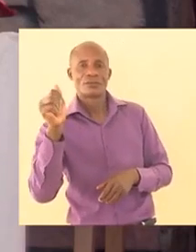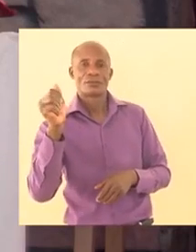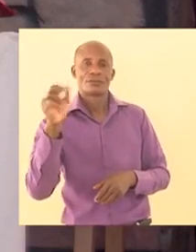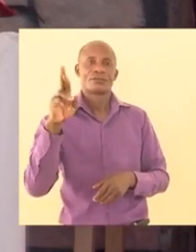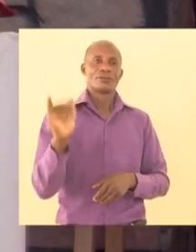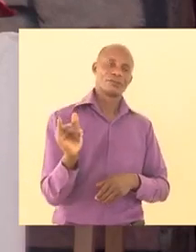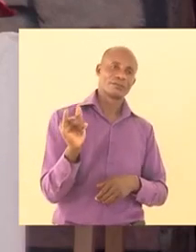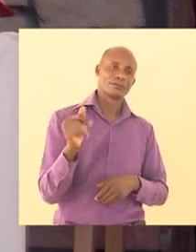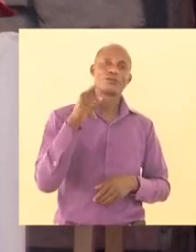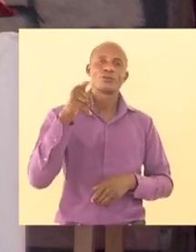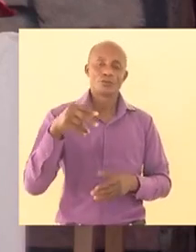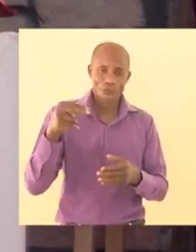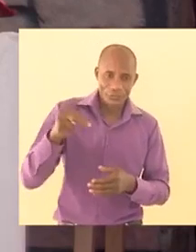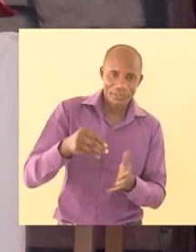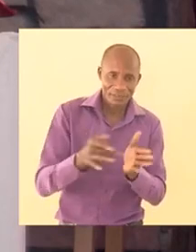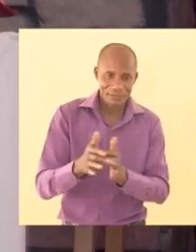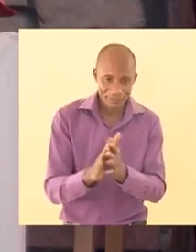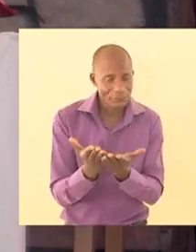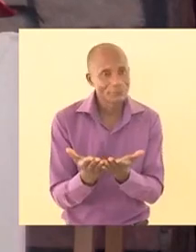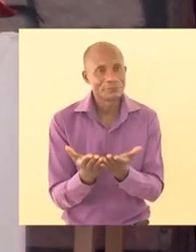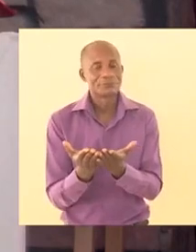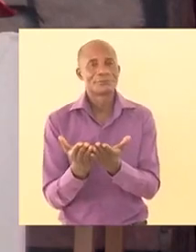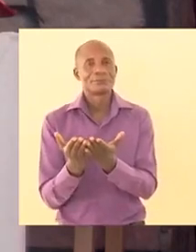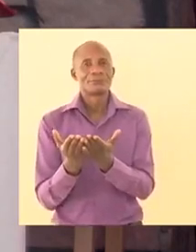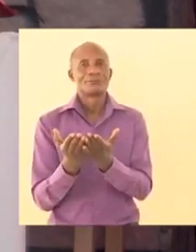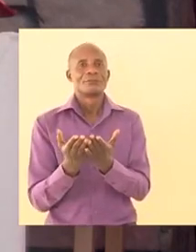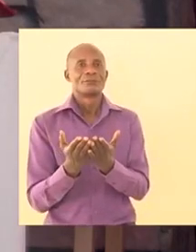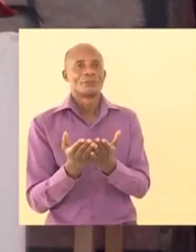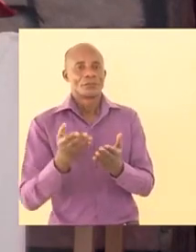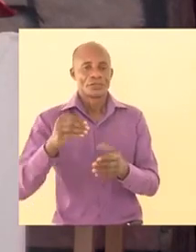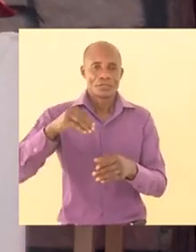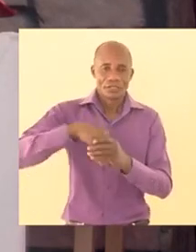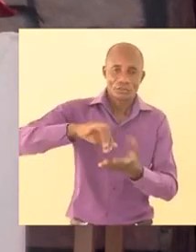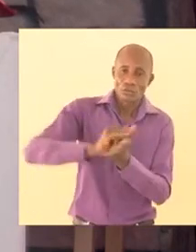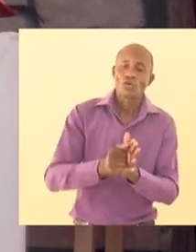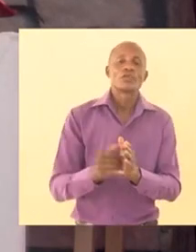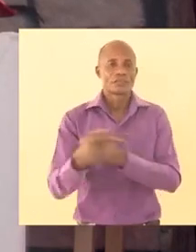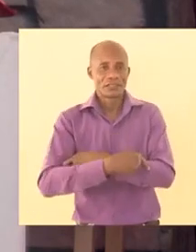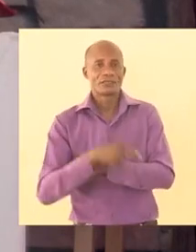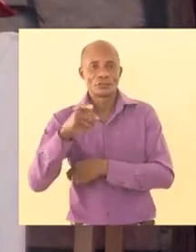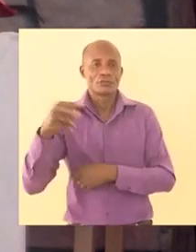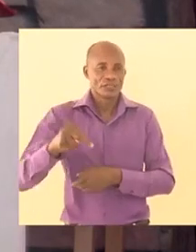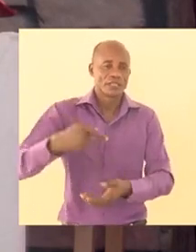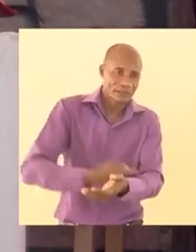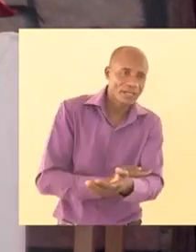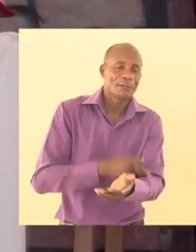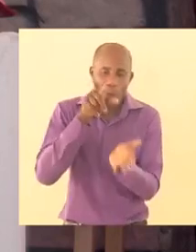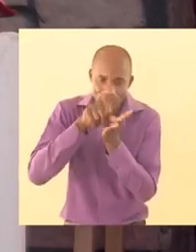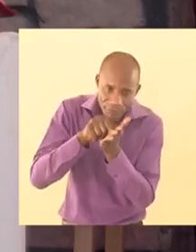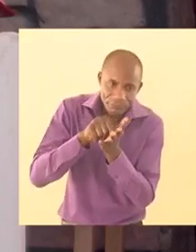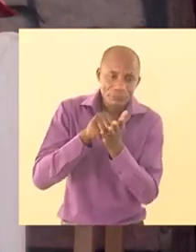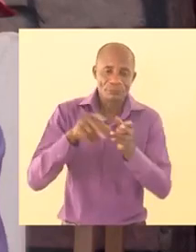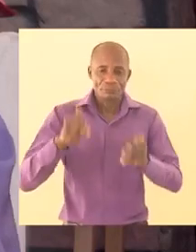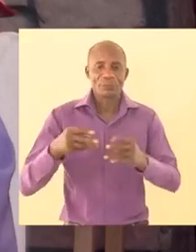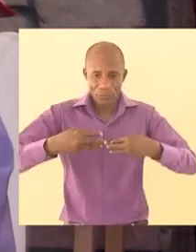they sell rosary. You need Bible to pray. In front of many churches, they sell Bible. So, in those days, you needed ram and pigeons and so on. And people sell them.